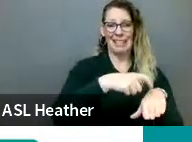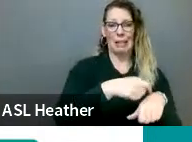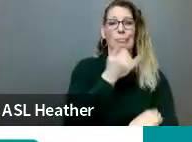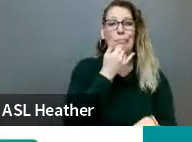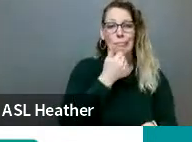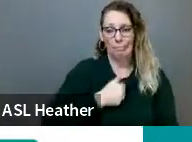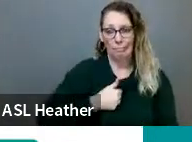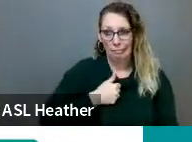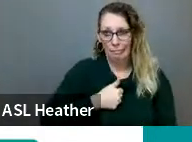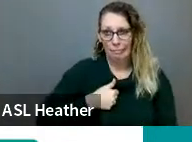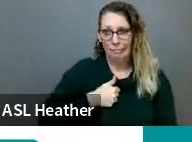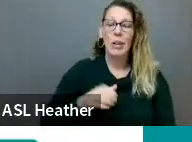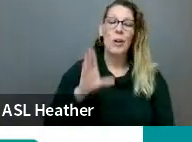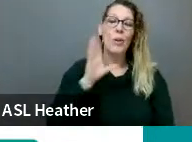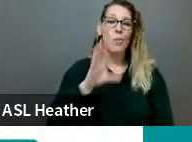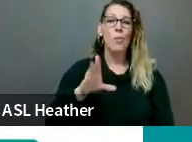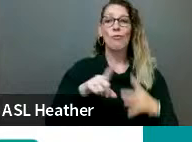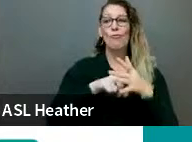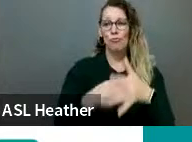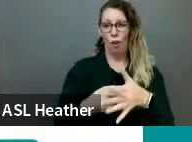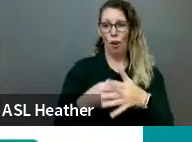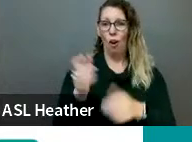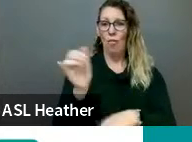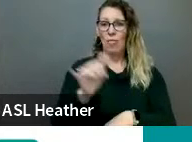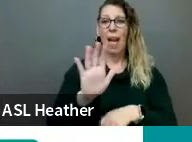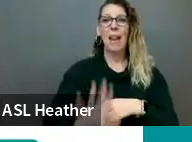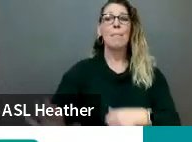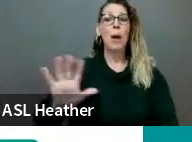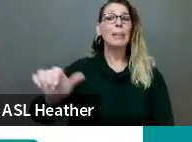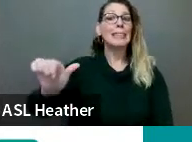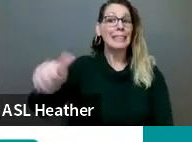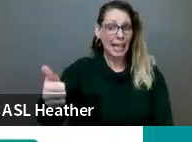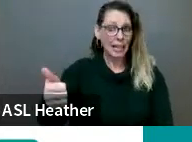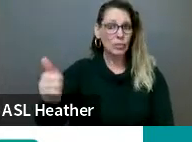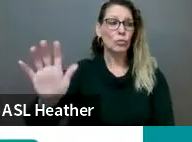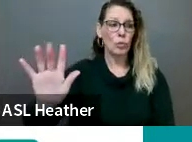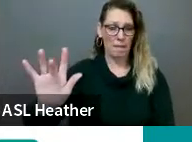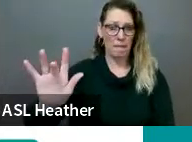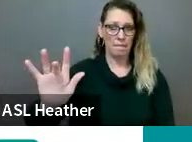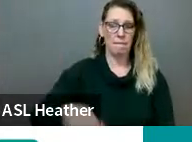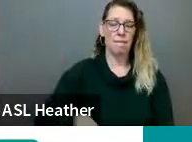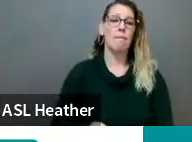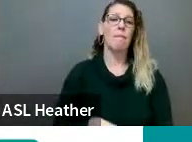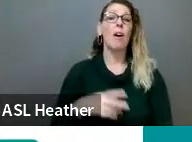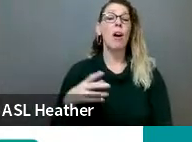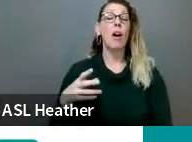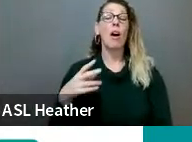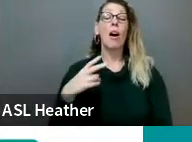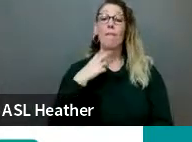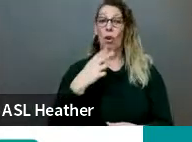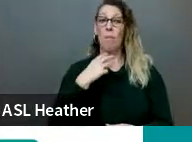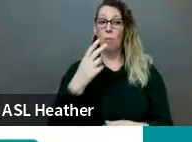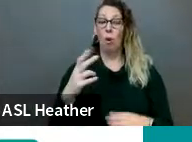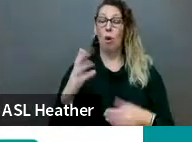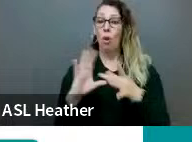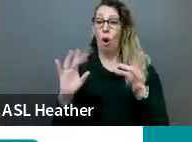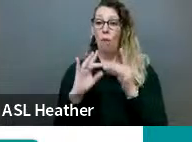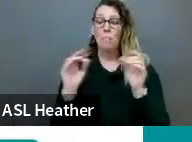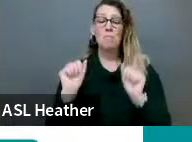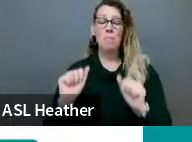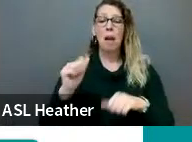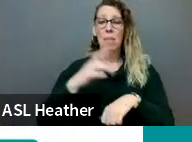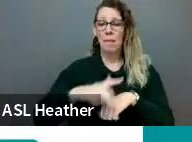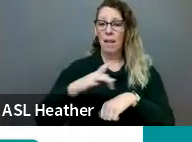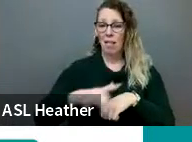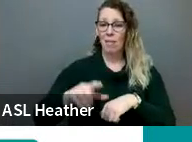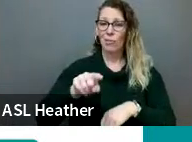apologies. We will start that at about 10:25. Verbal public comment will be welcome in the Zoom webinar during the